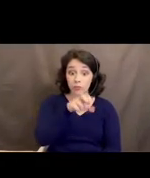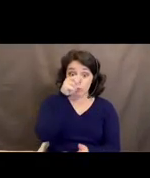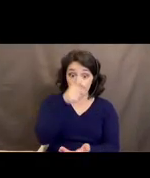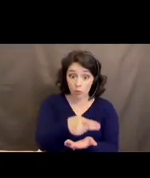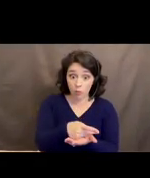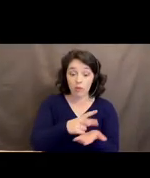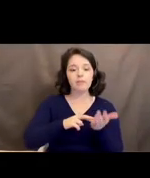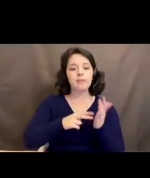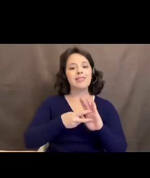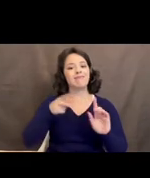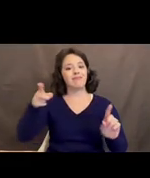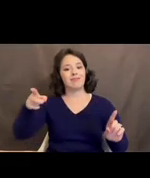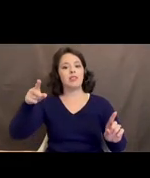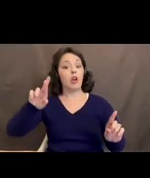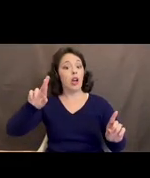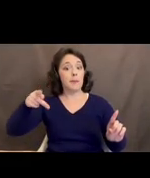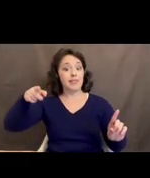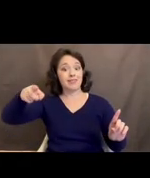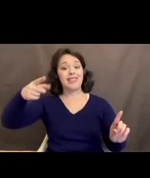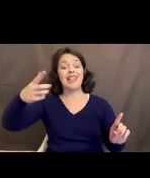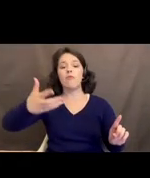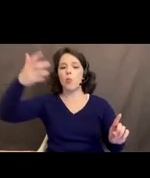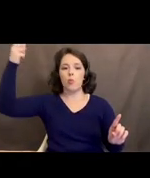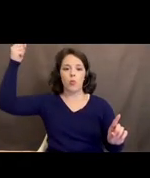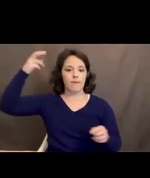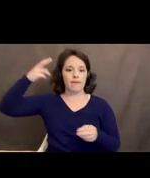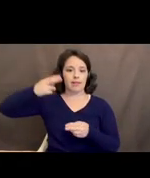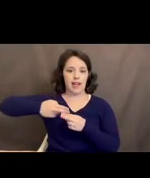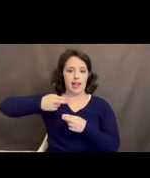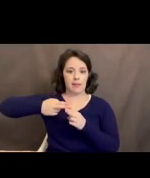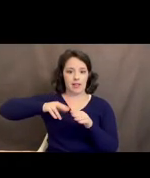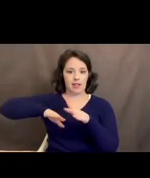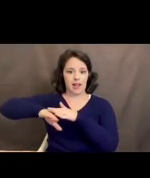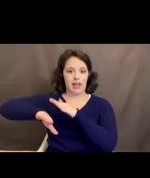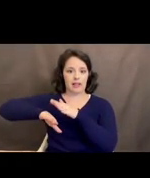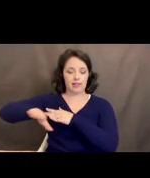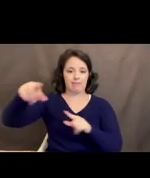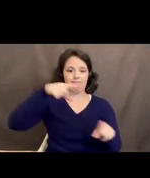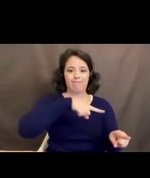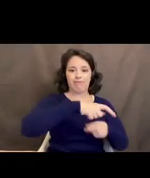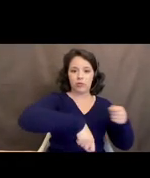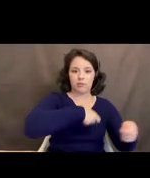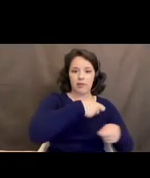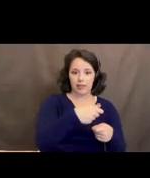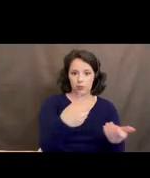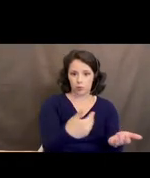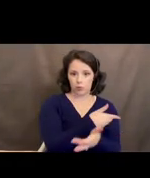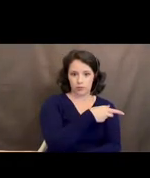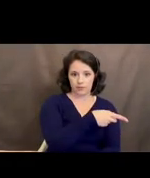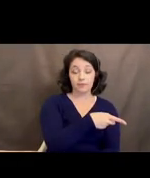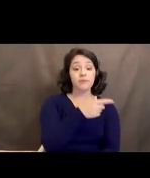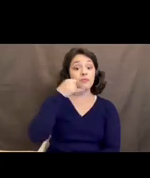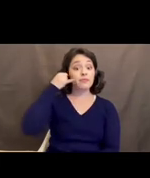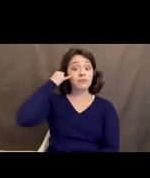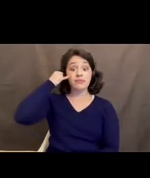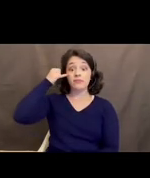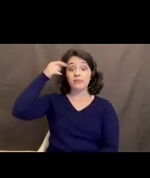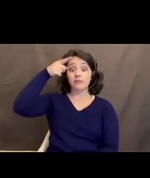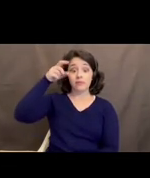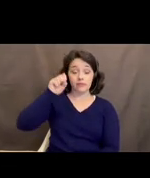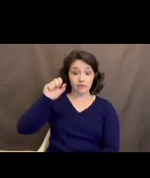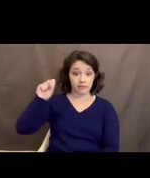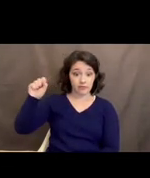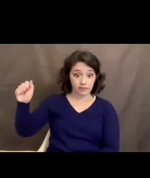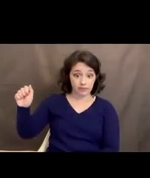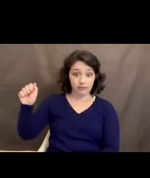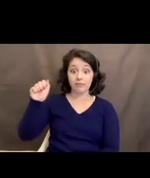be removed, their name and access from the ABLE account. And if SSA does not approve the transfer, then